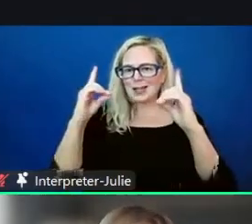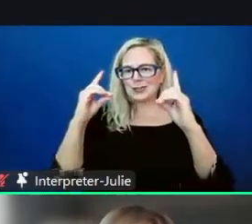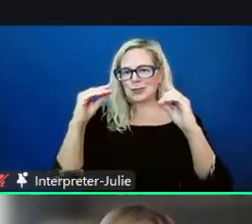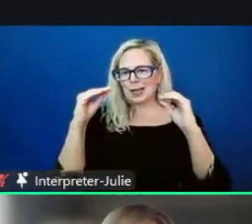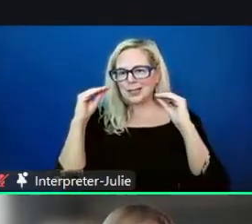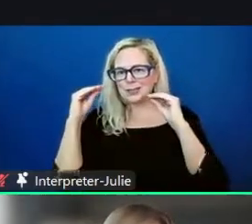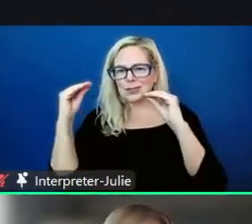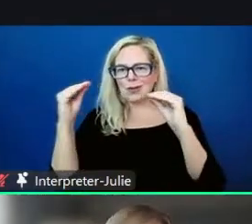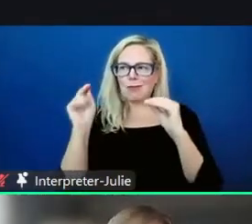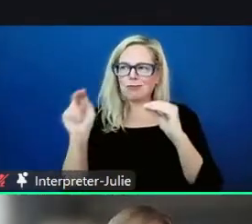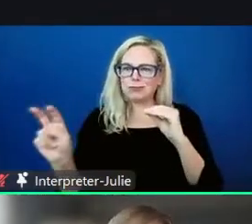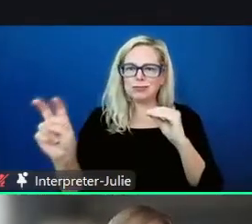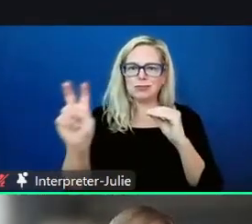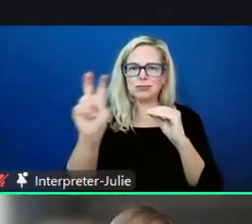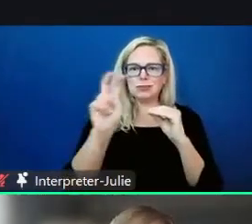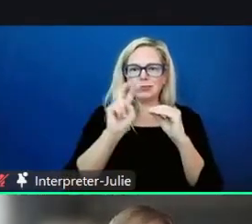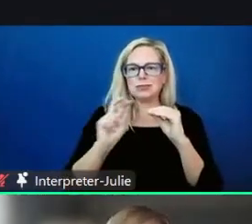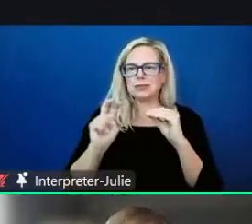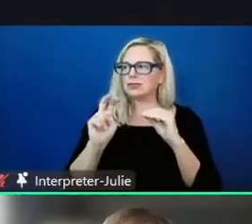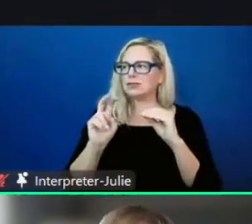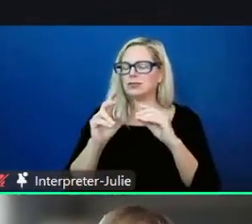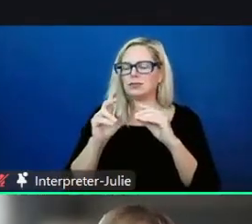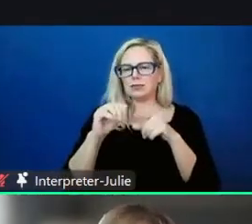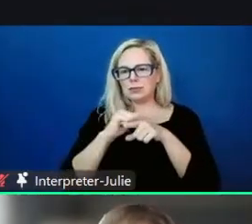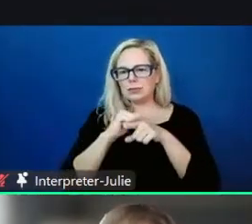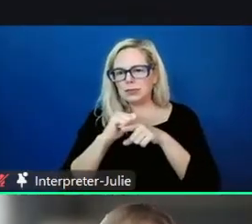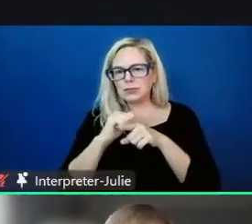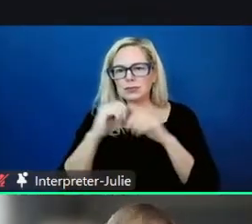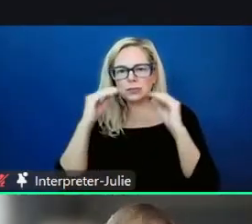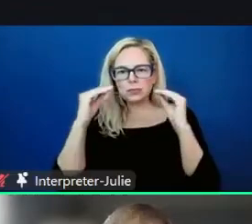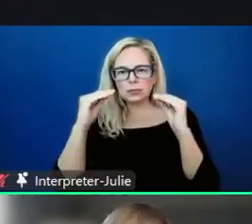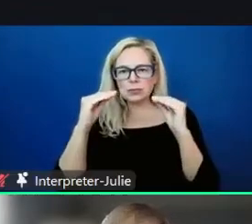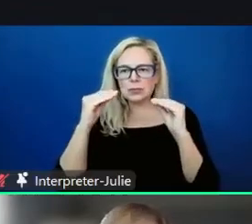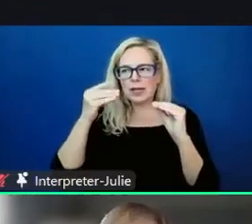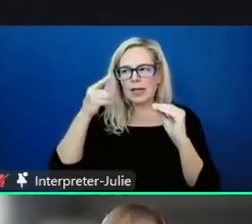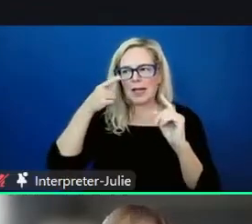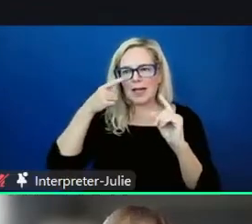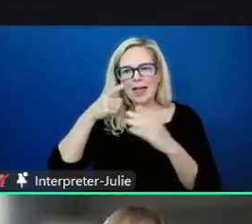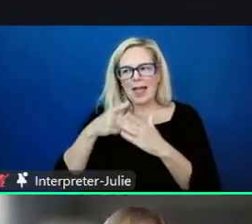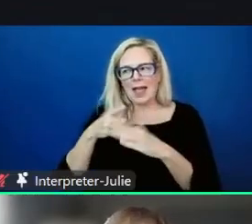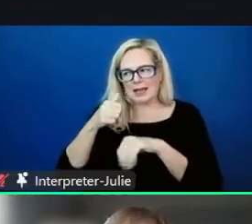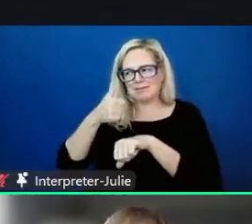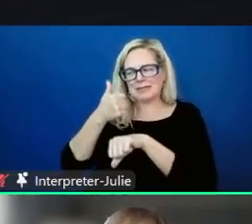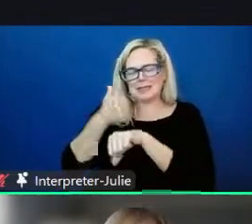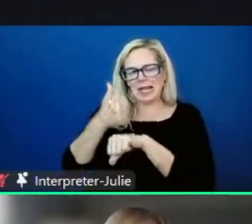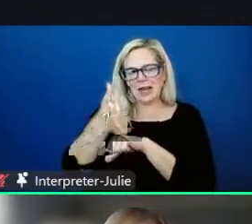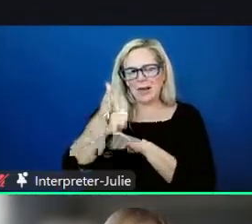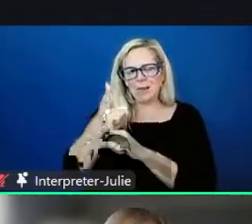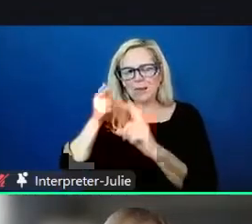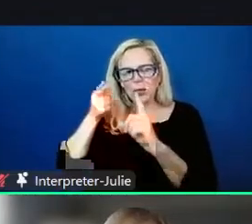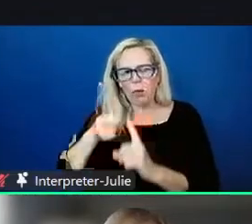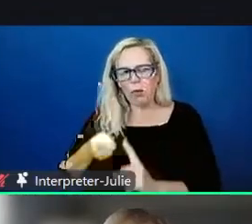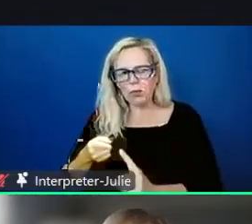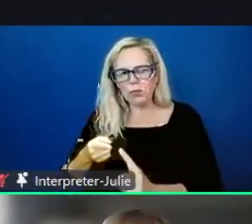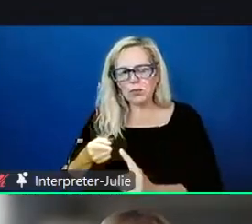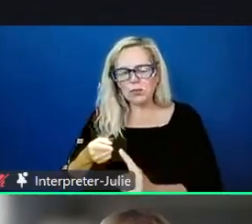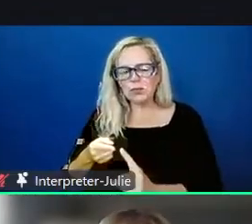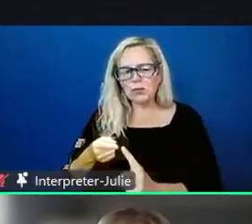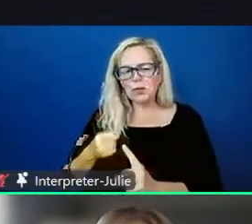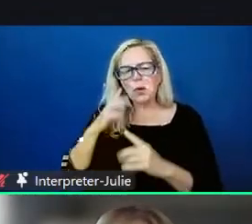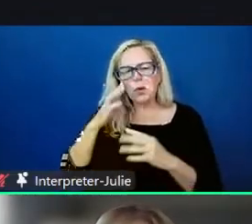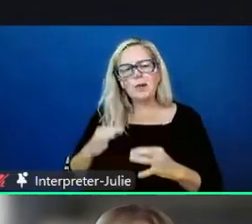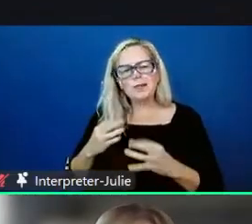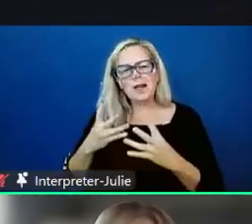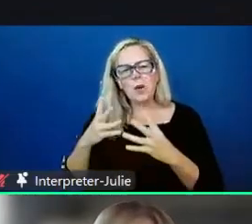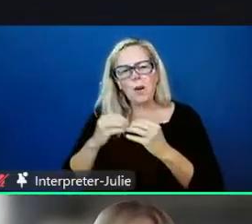Dawn is, and really focused on like what did we want our goals to be. And that's when we decided we really wanted to get a lot more education and